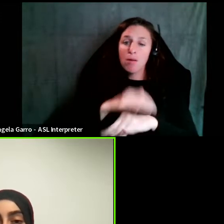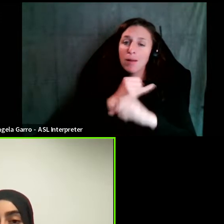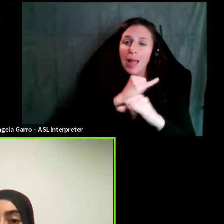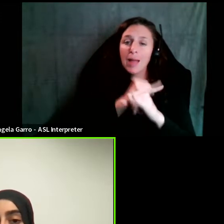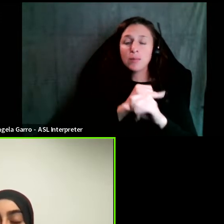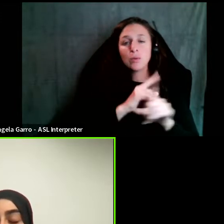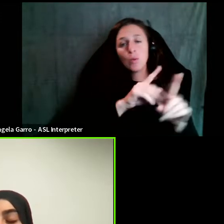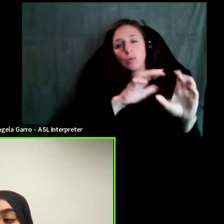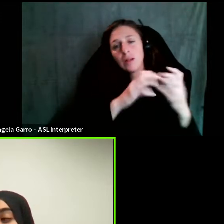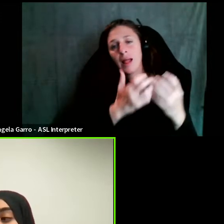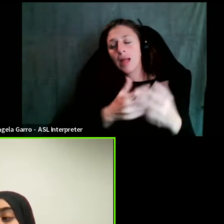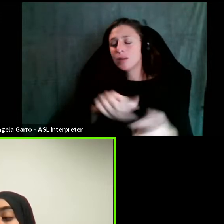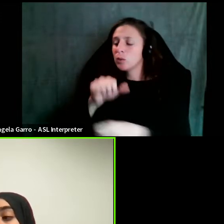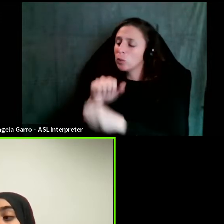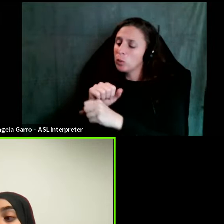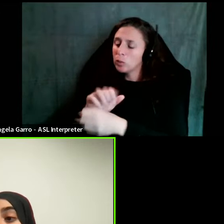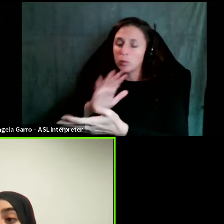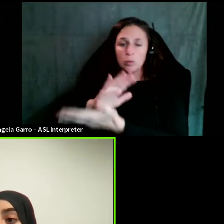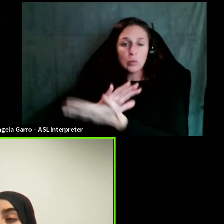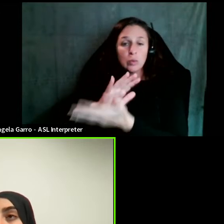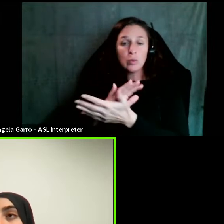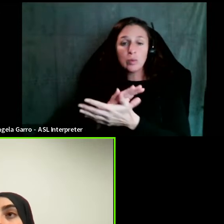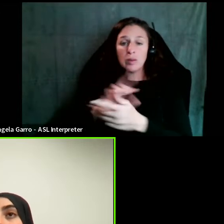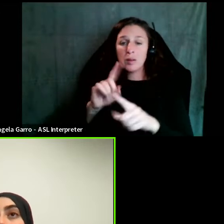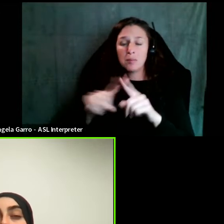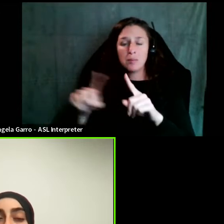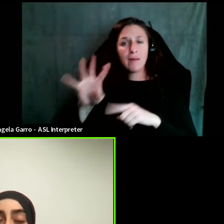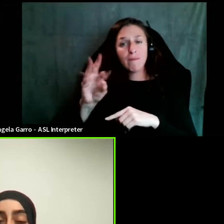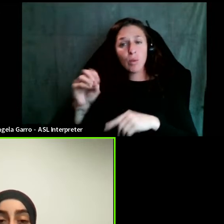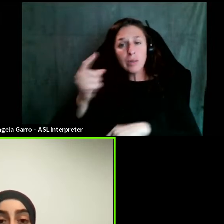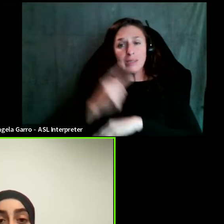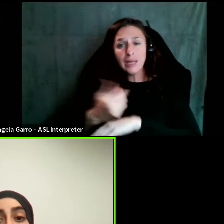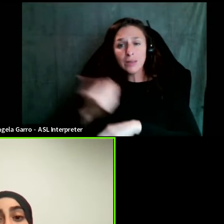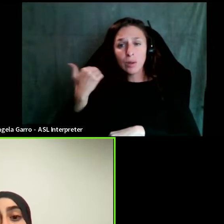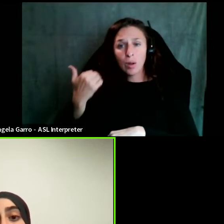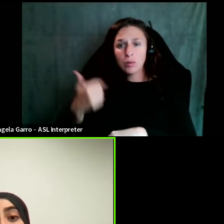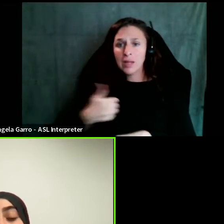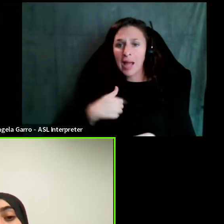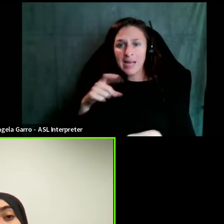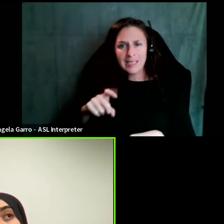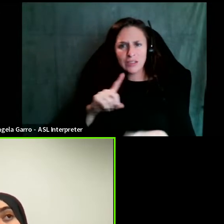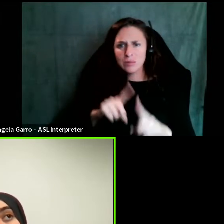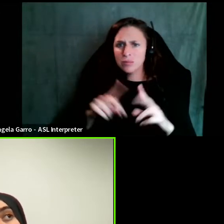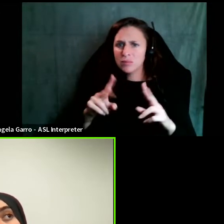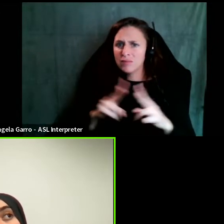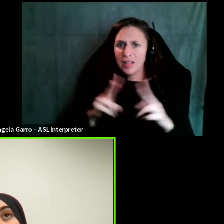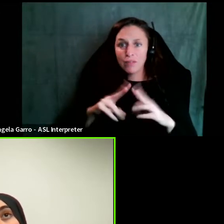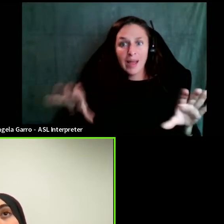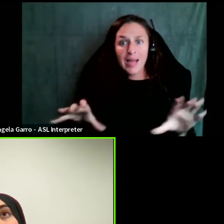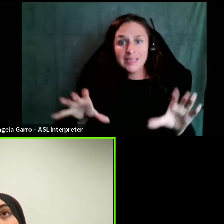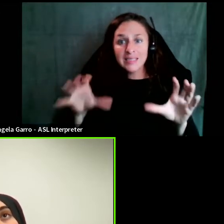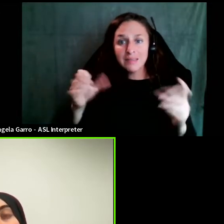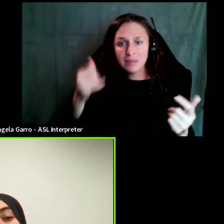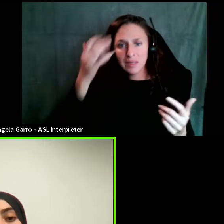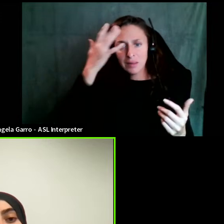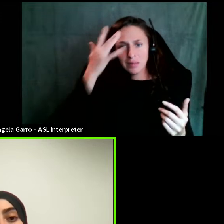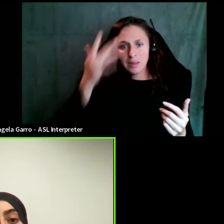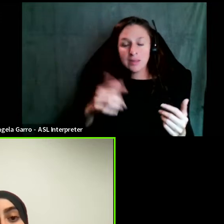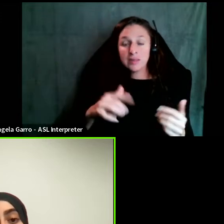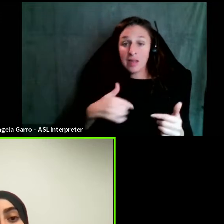work, school, nothing else. But 40 days ago, I had to be very active because I find it